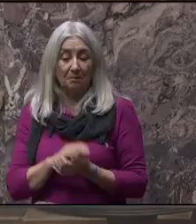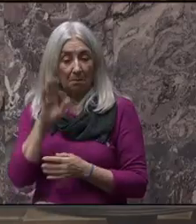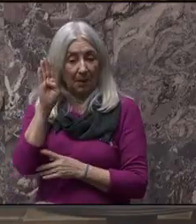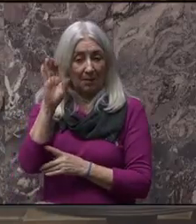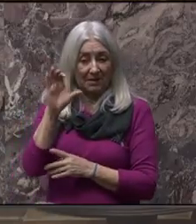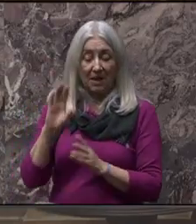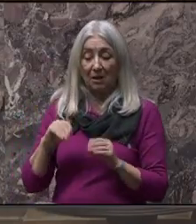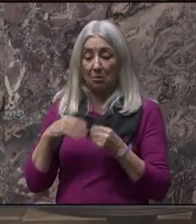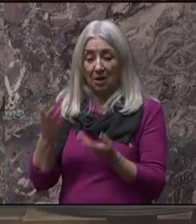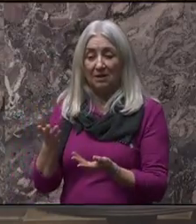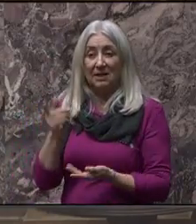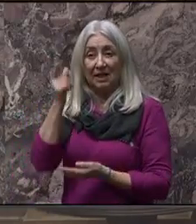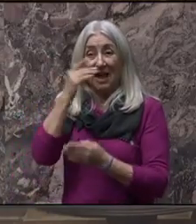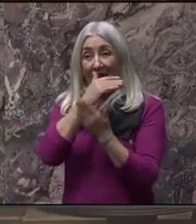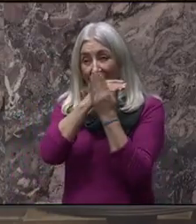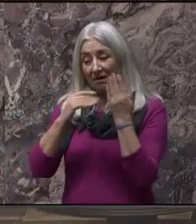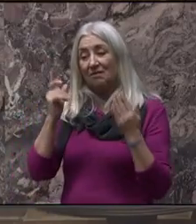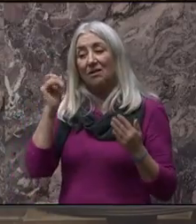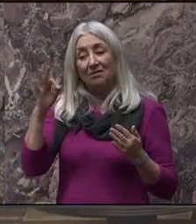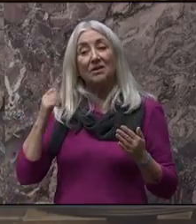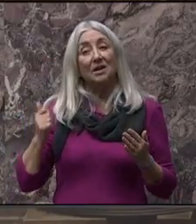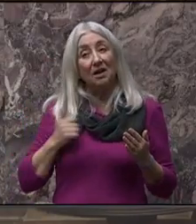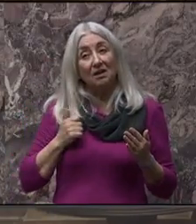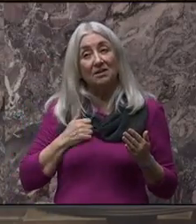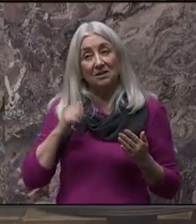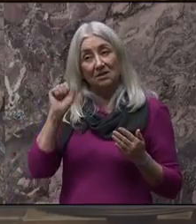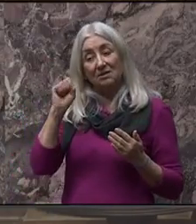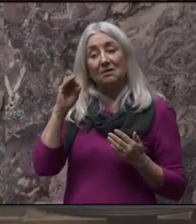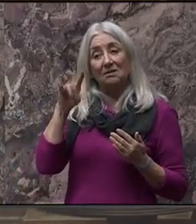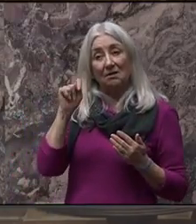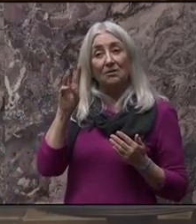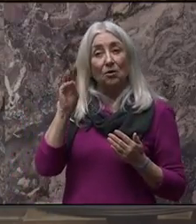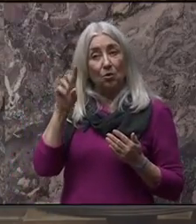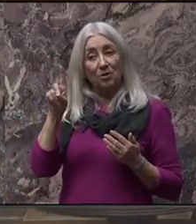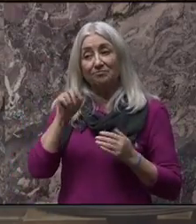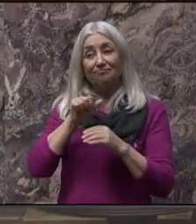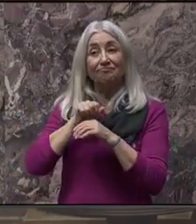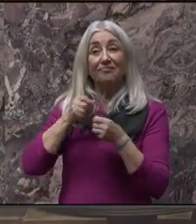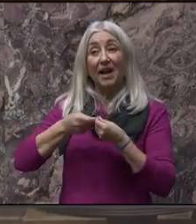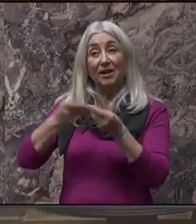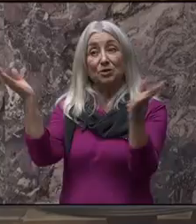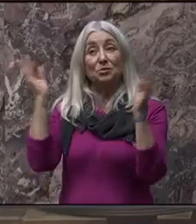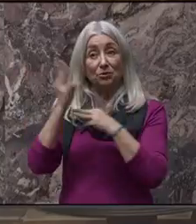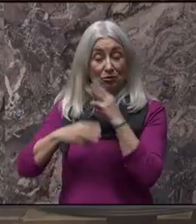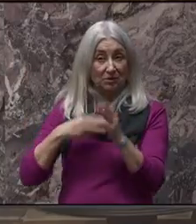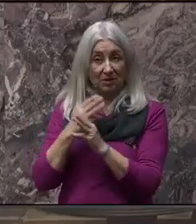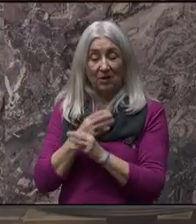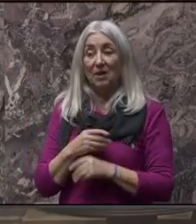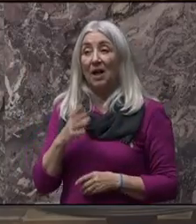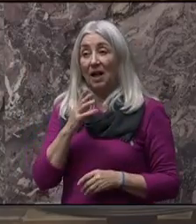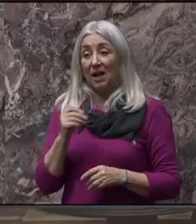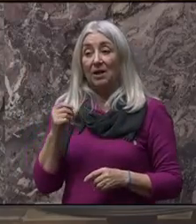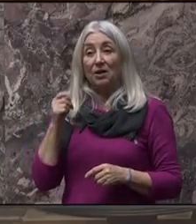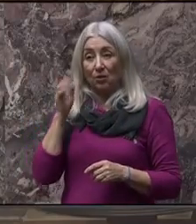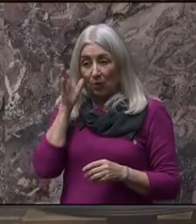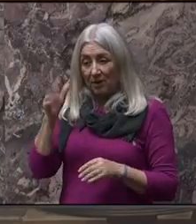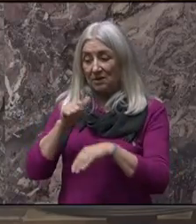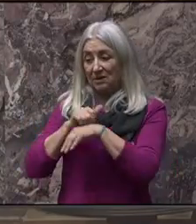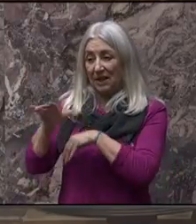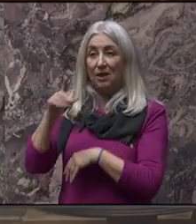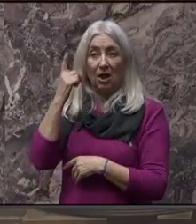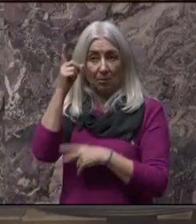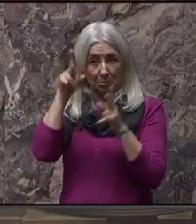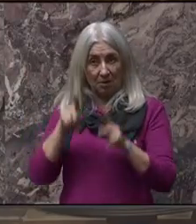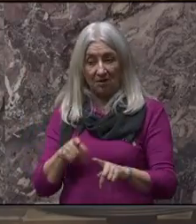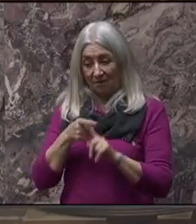supplies half of Canada's softwood lumber exports. Your government will name an envoy to Washington to make sure